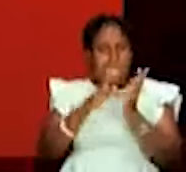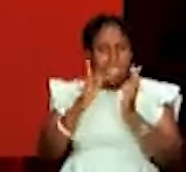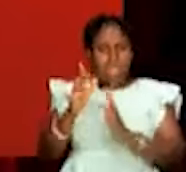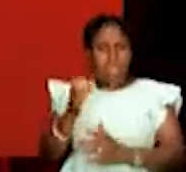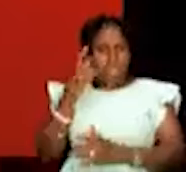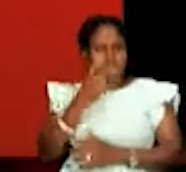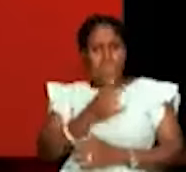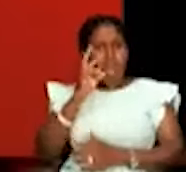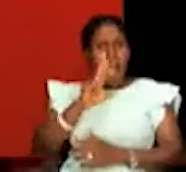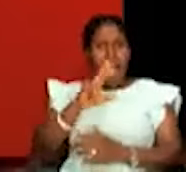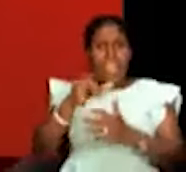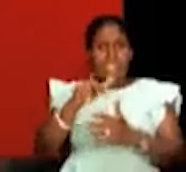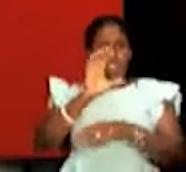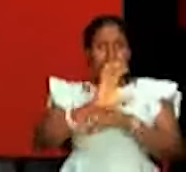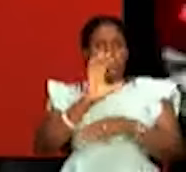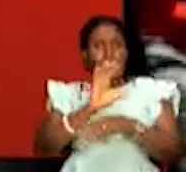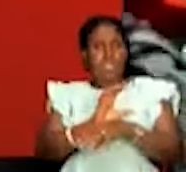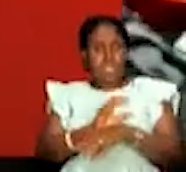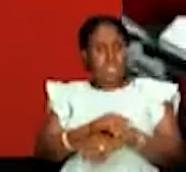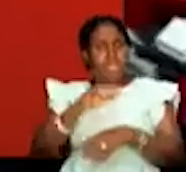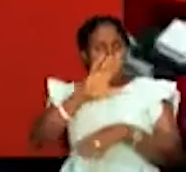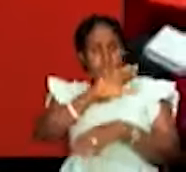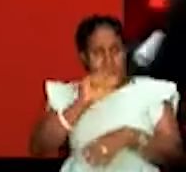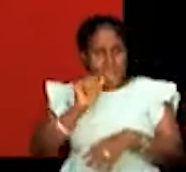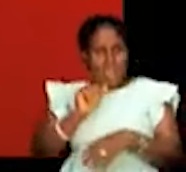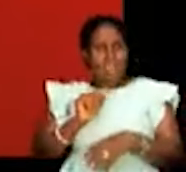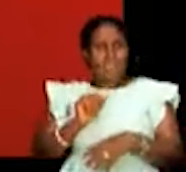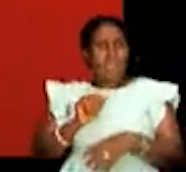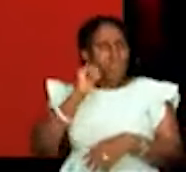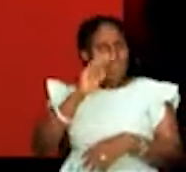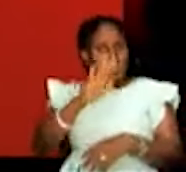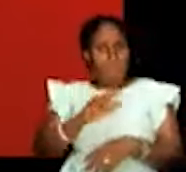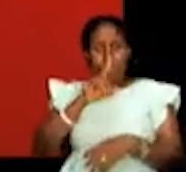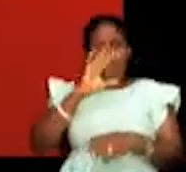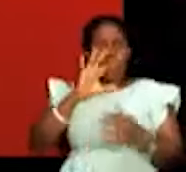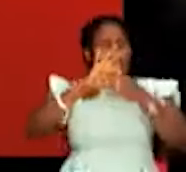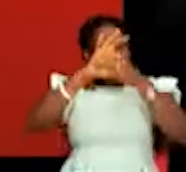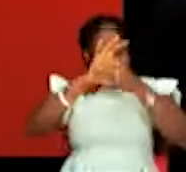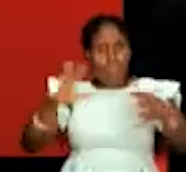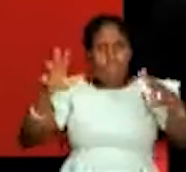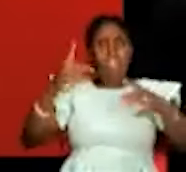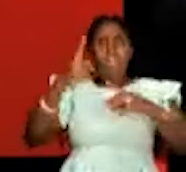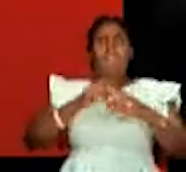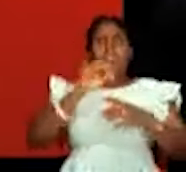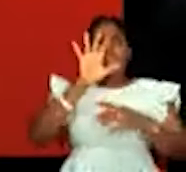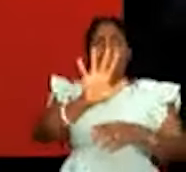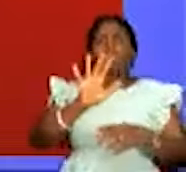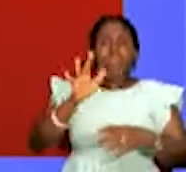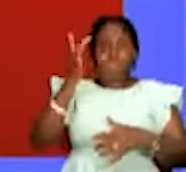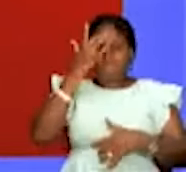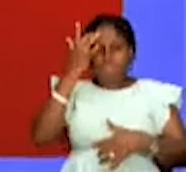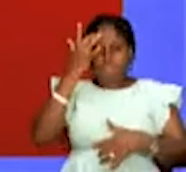church, he called her and said, "Woman, you are loose from your infirmity. Follow carefully."